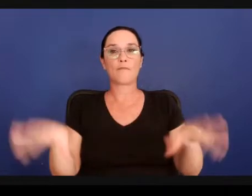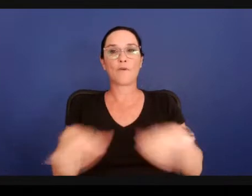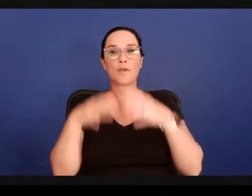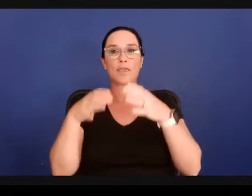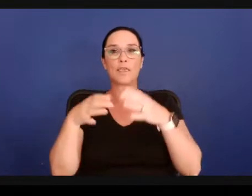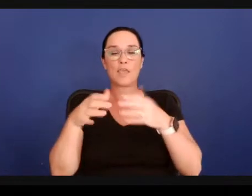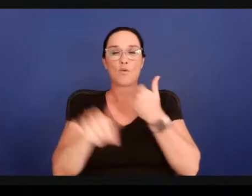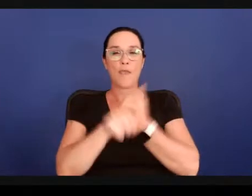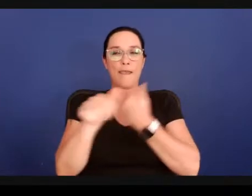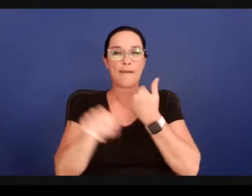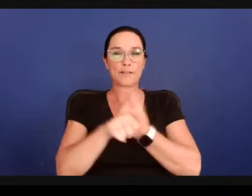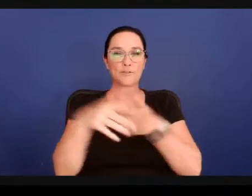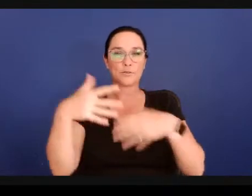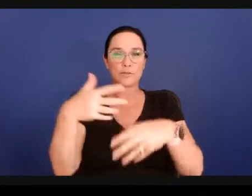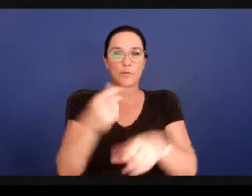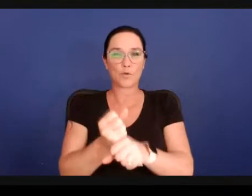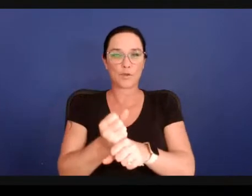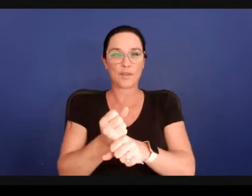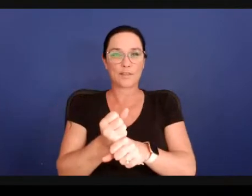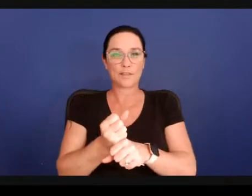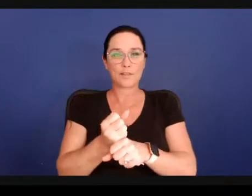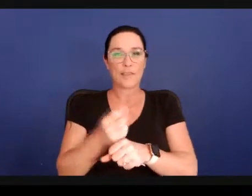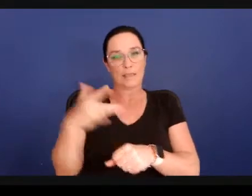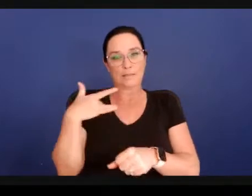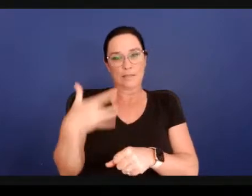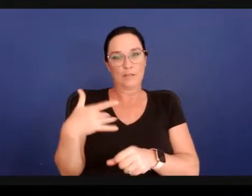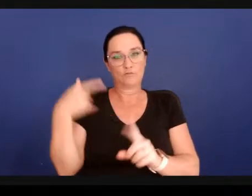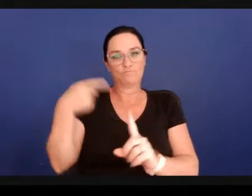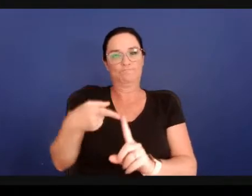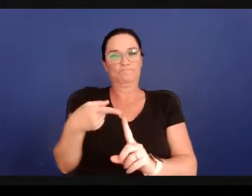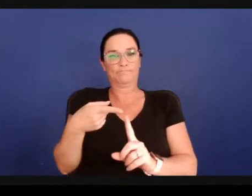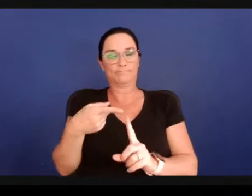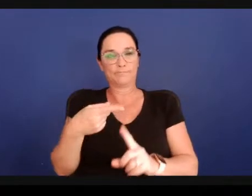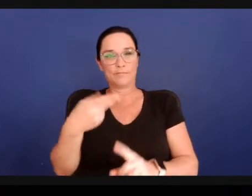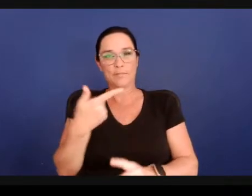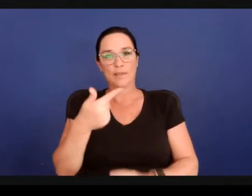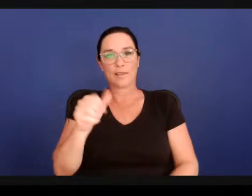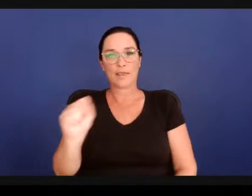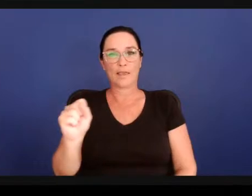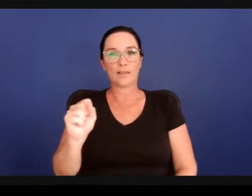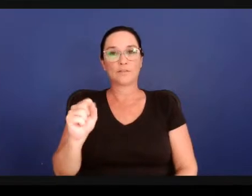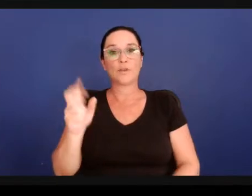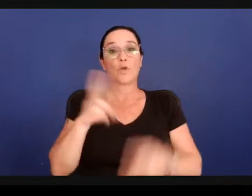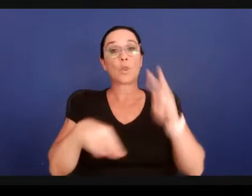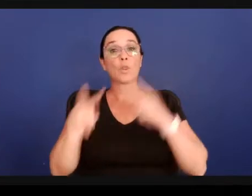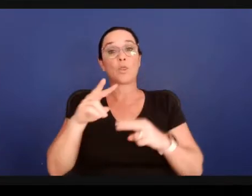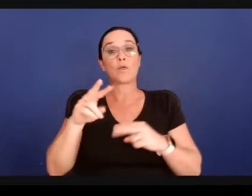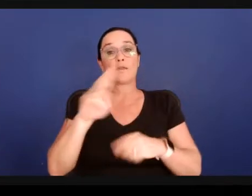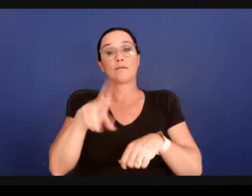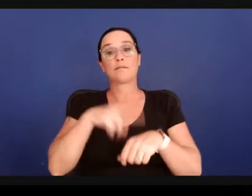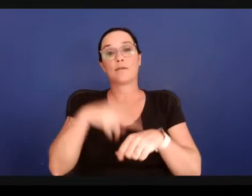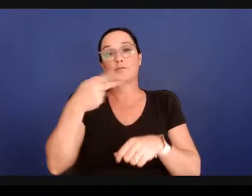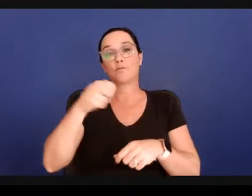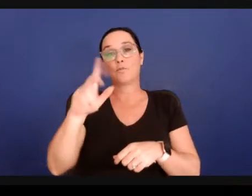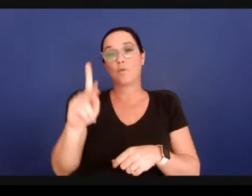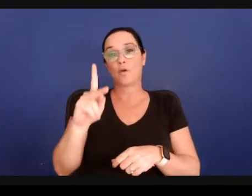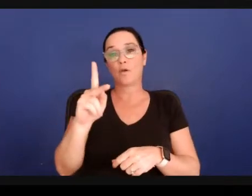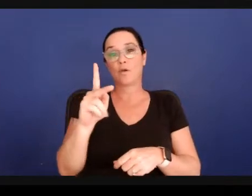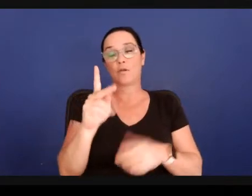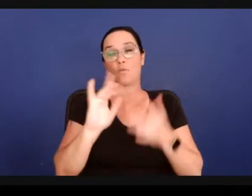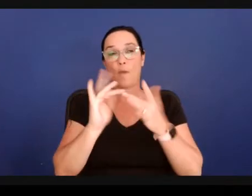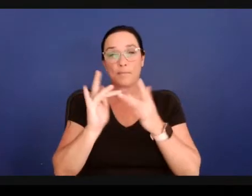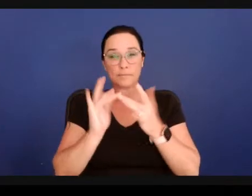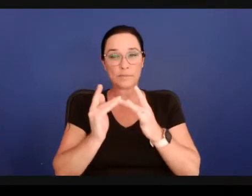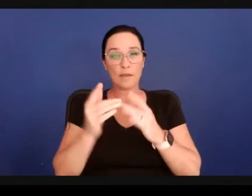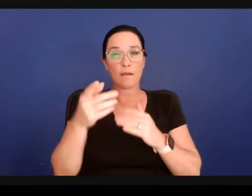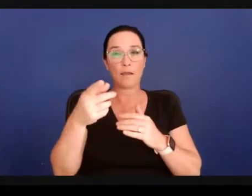at these points is usually the gas. We can look at the National Park website, and when we see a circle like this, that